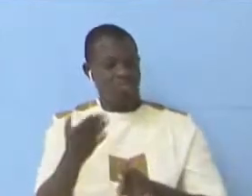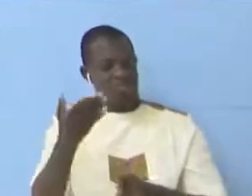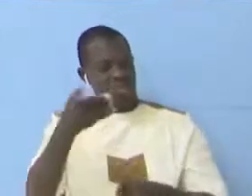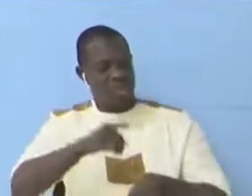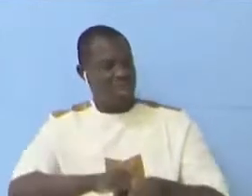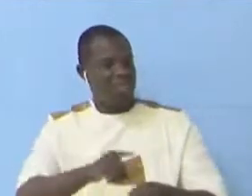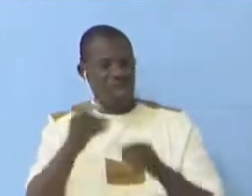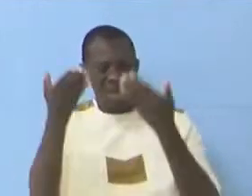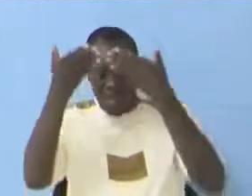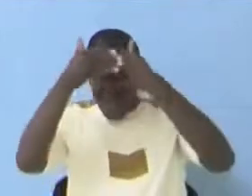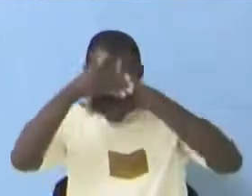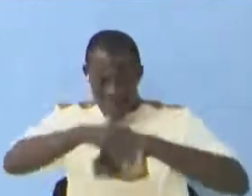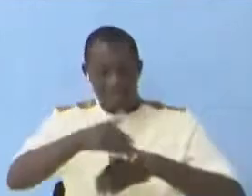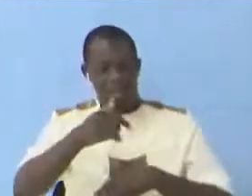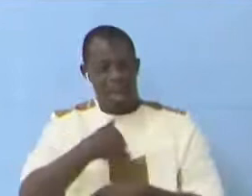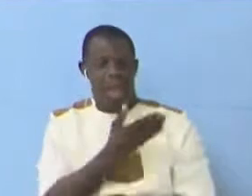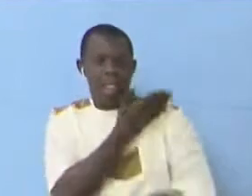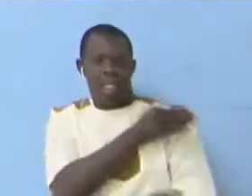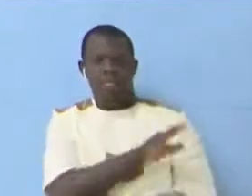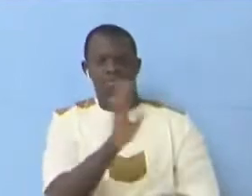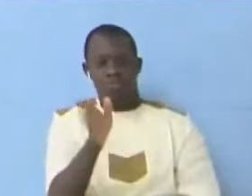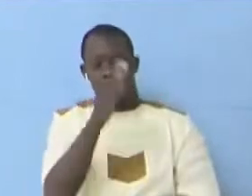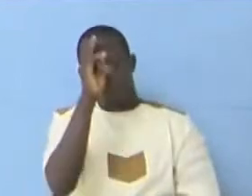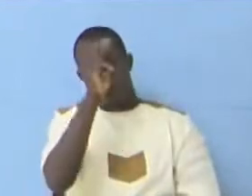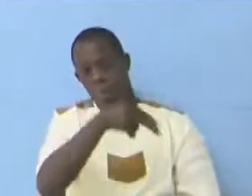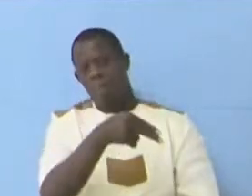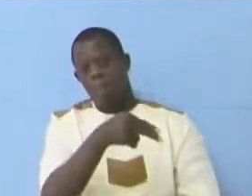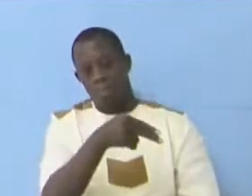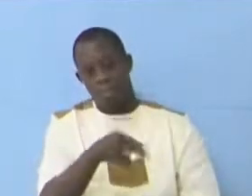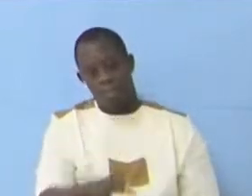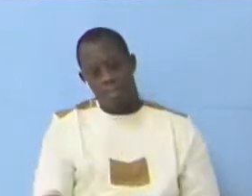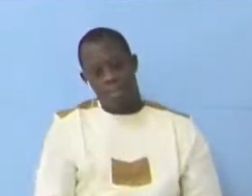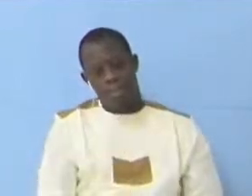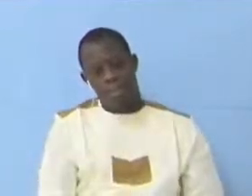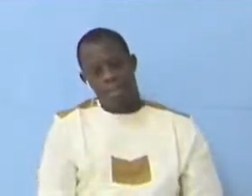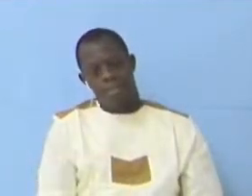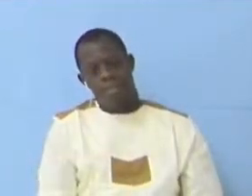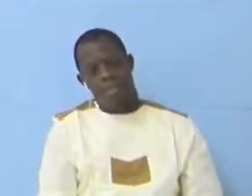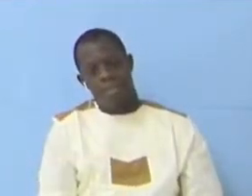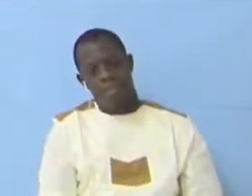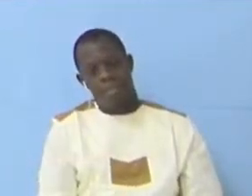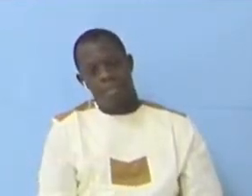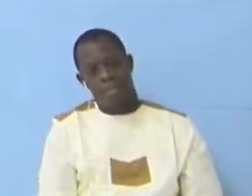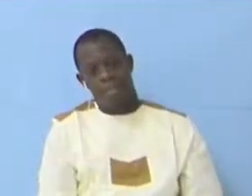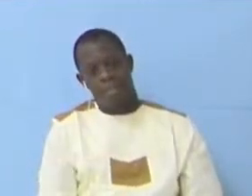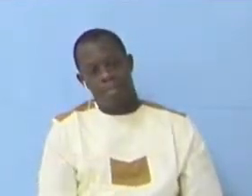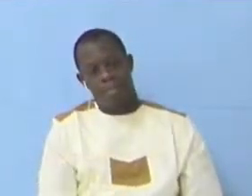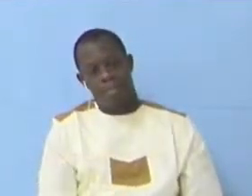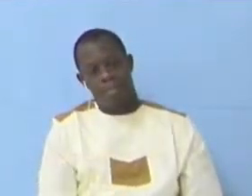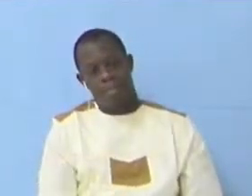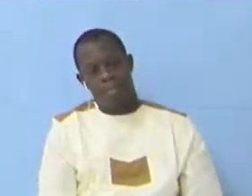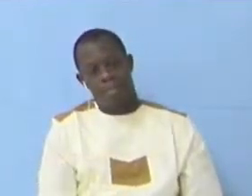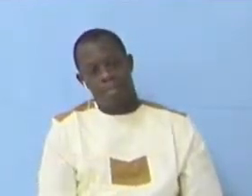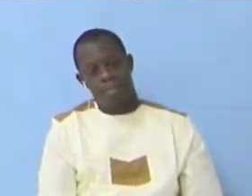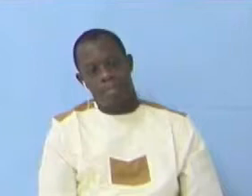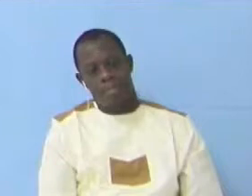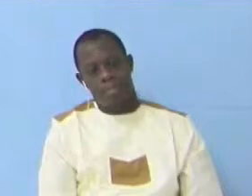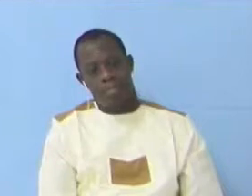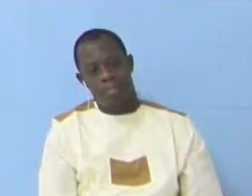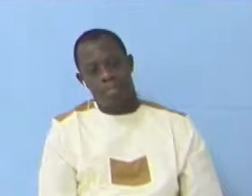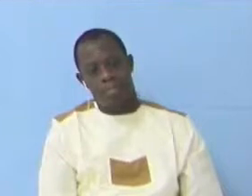I left for home. mënuma xam nag ban waxtu la woon waaye nag ci guddi googu am na benn jamono dama demoon ci